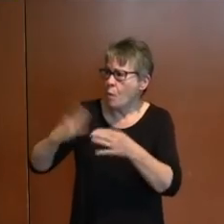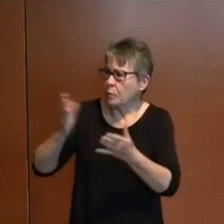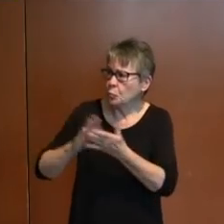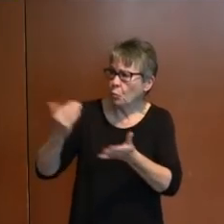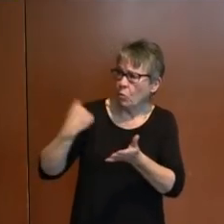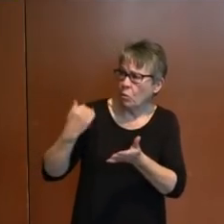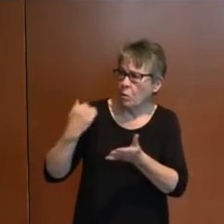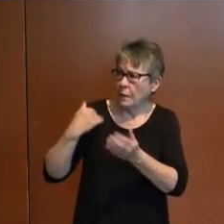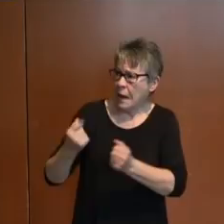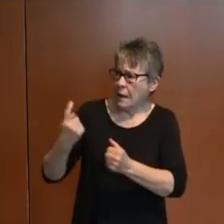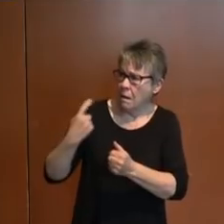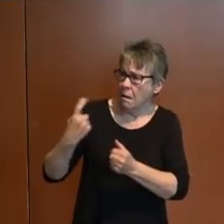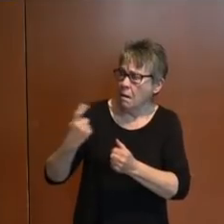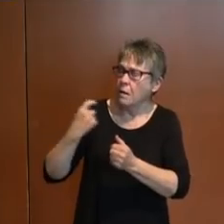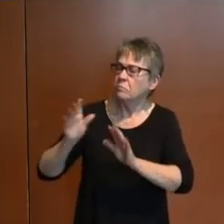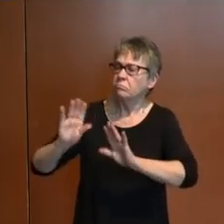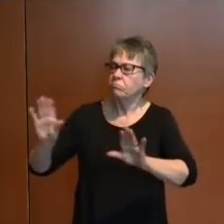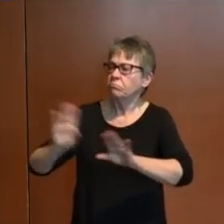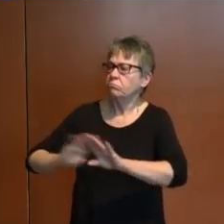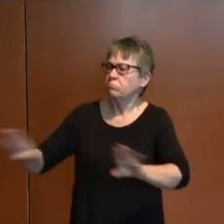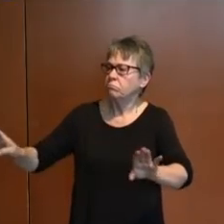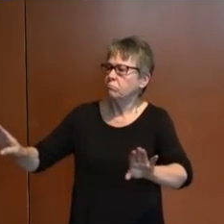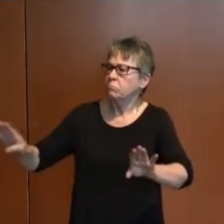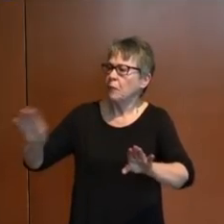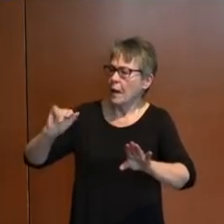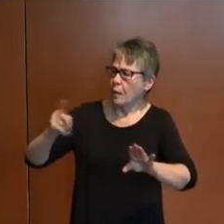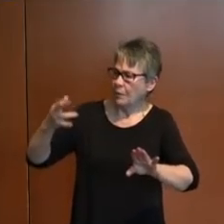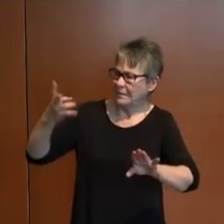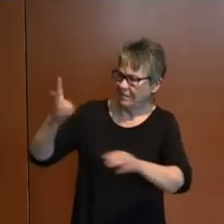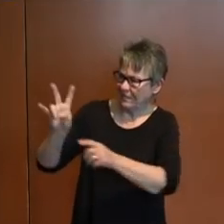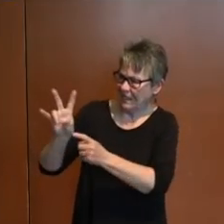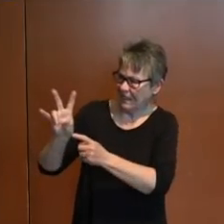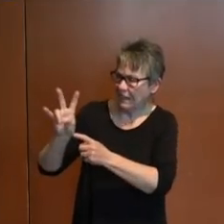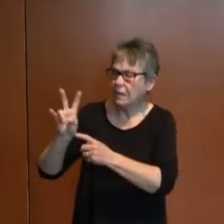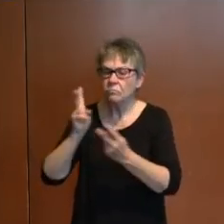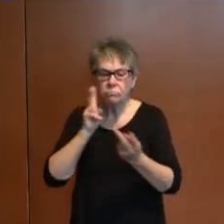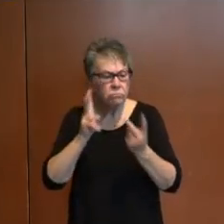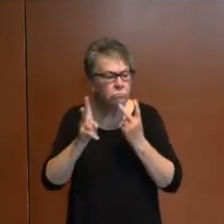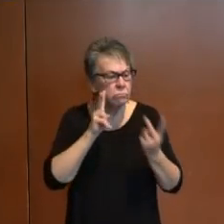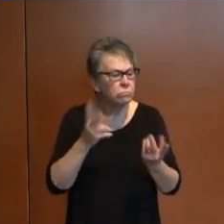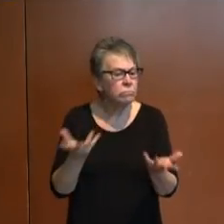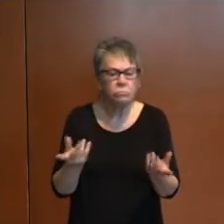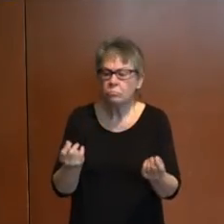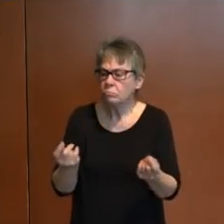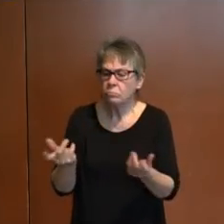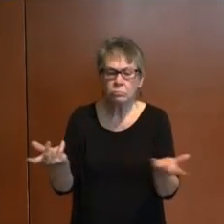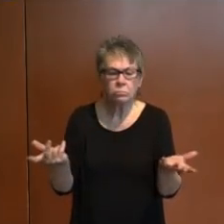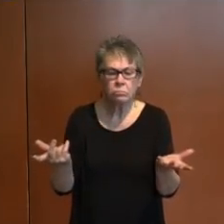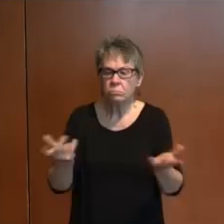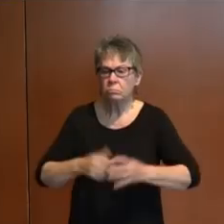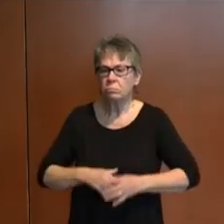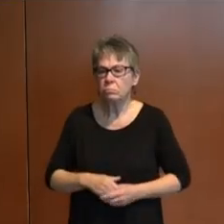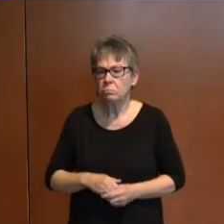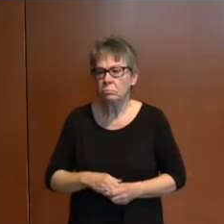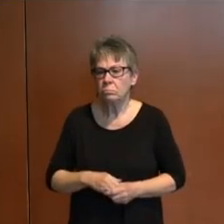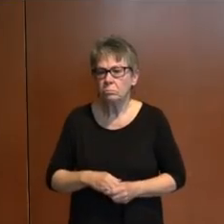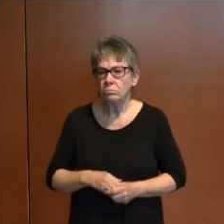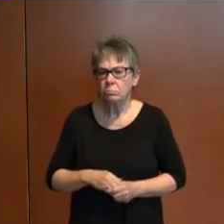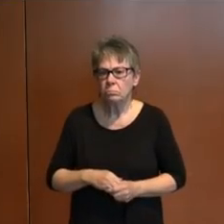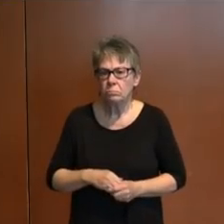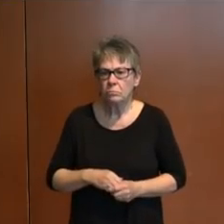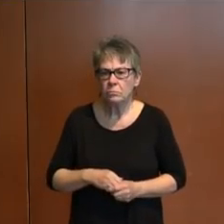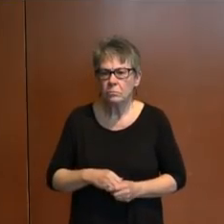me, that everyone is anxious to get back. I've got 4 kids who are doing distance learning right now at home, but we will not do this